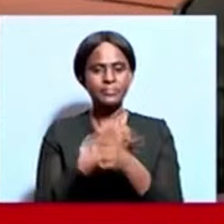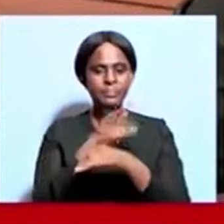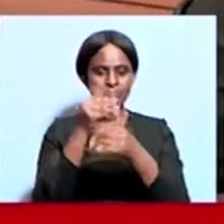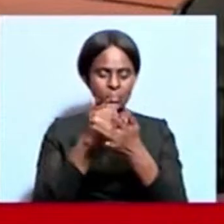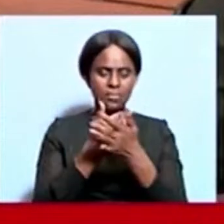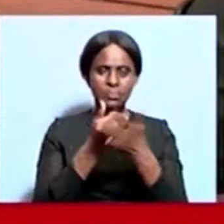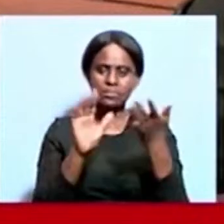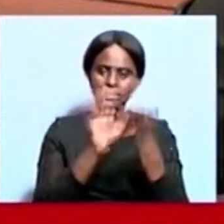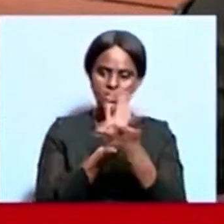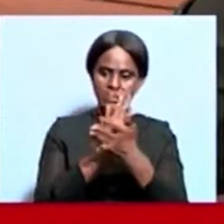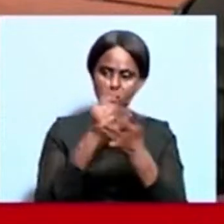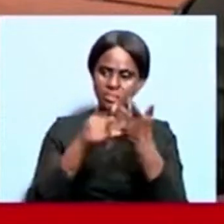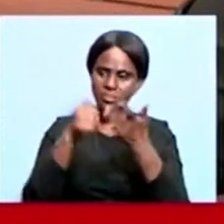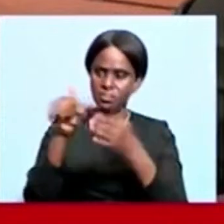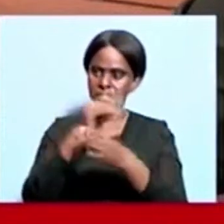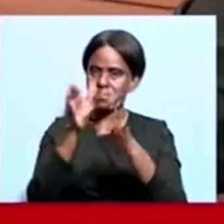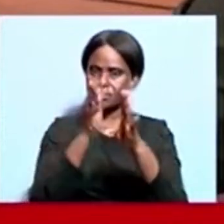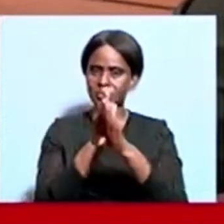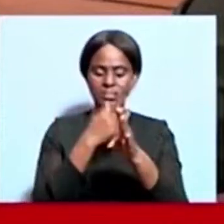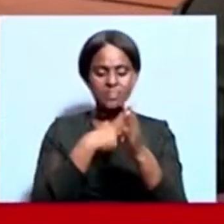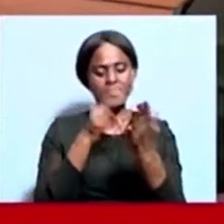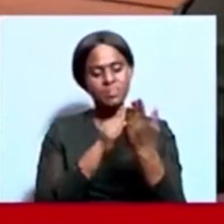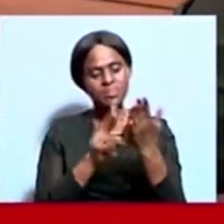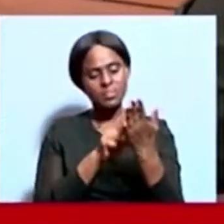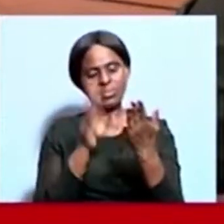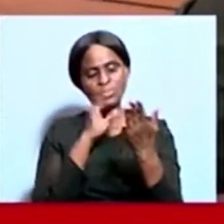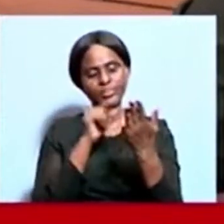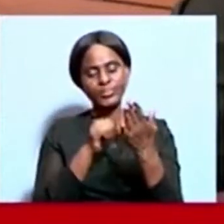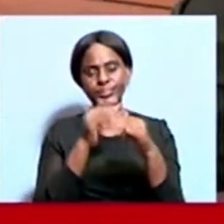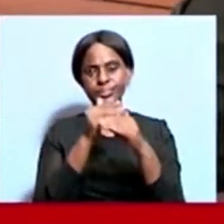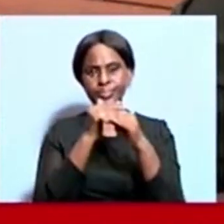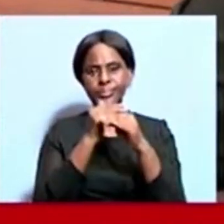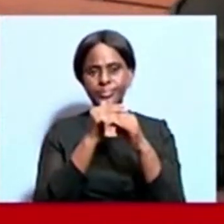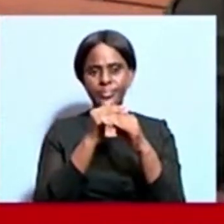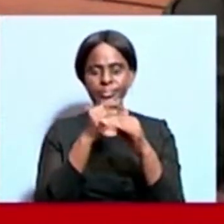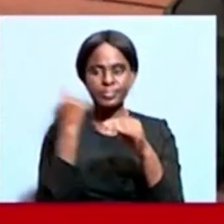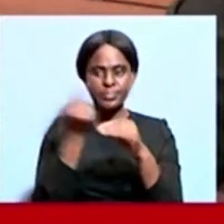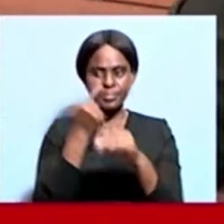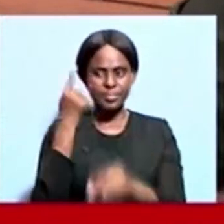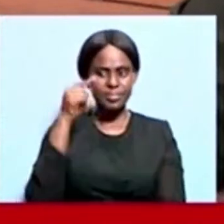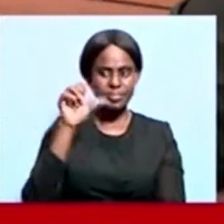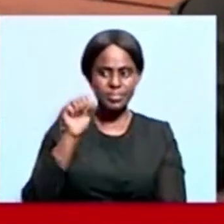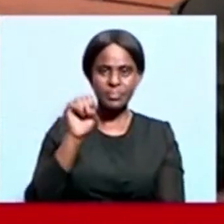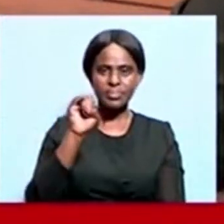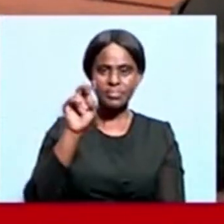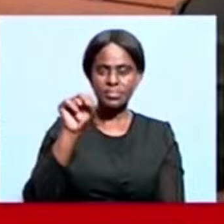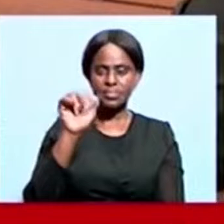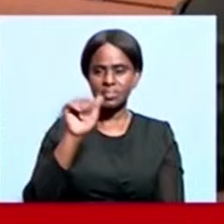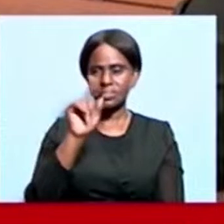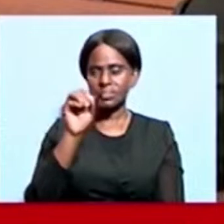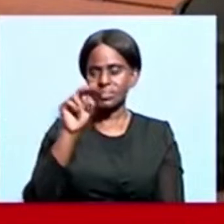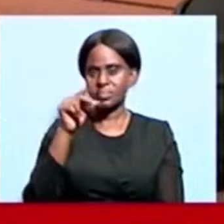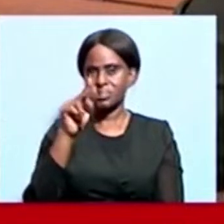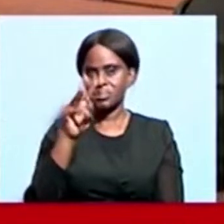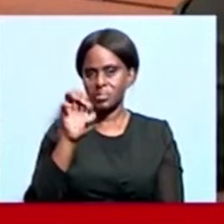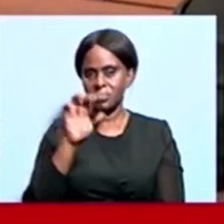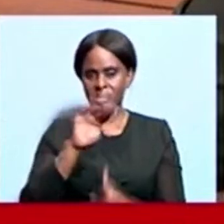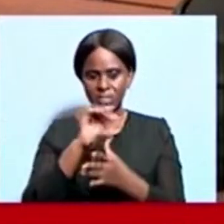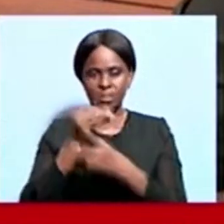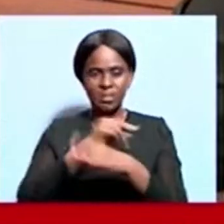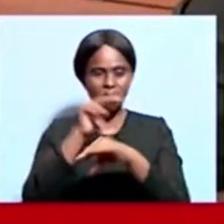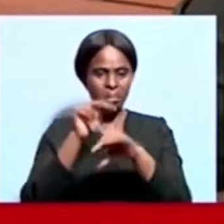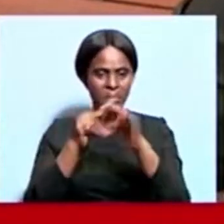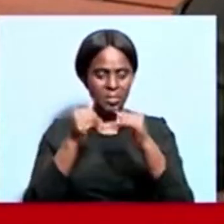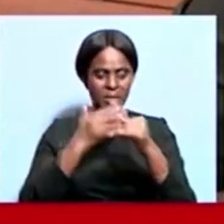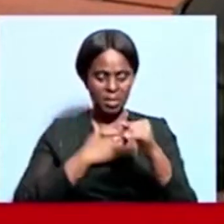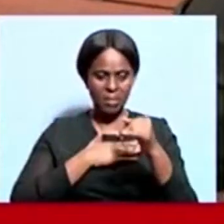documents I've referred to, I've read through them. Is this a standard? It's only for Sinazongwe, or it's a national standard? Now, coming